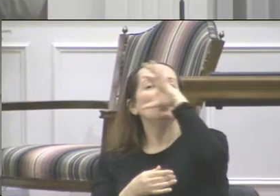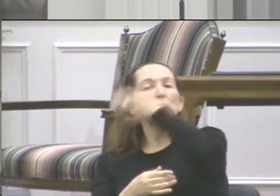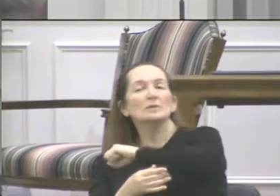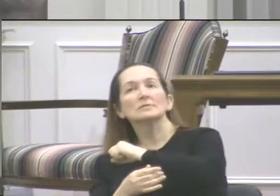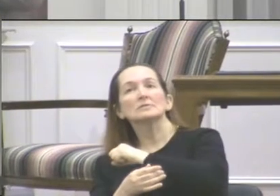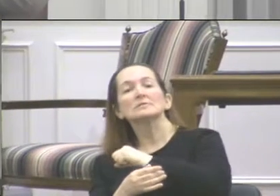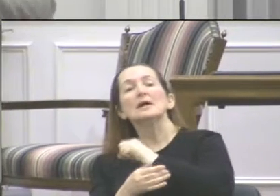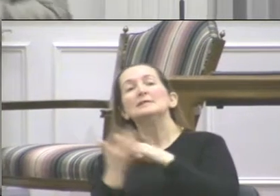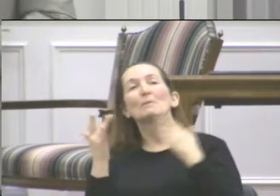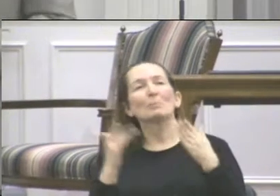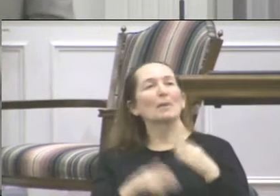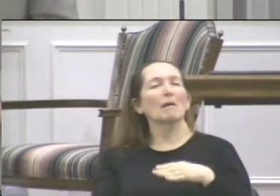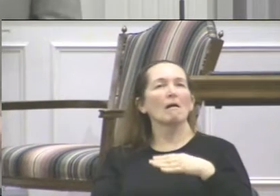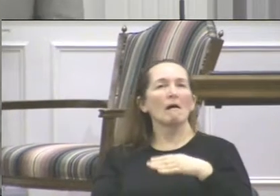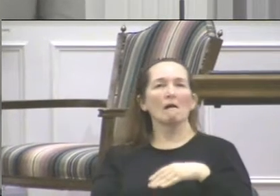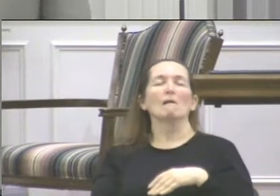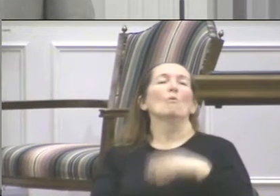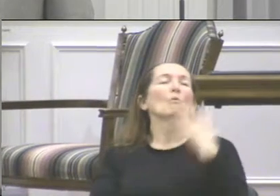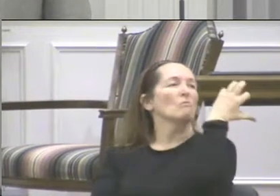Missed something.